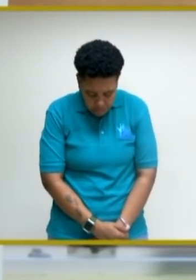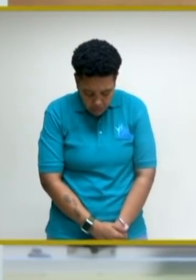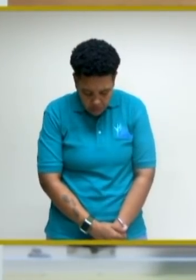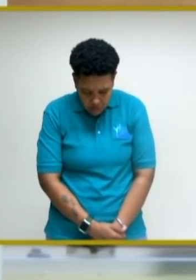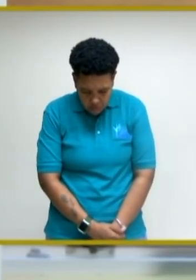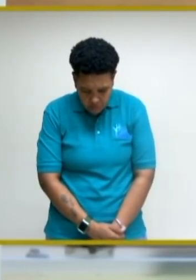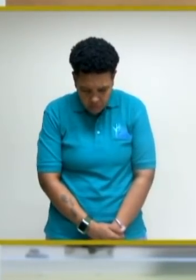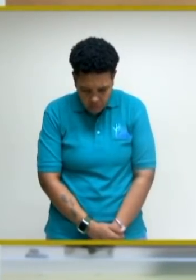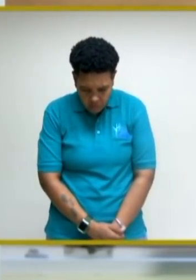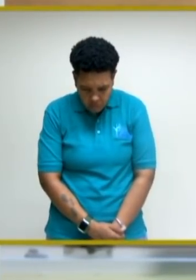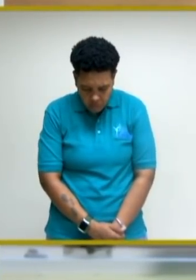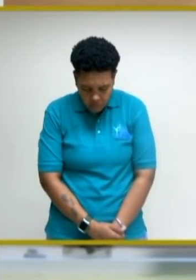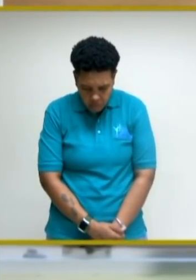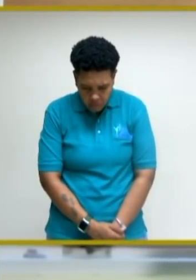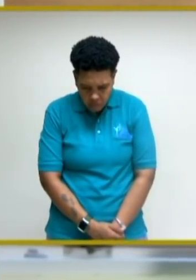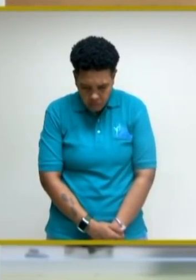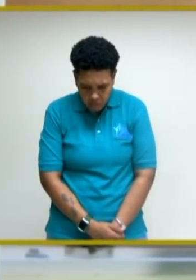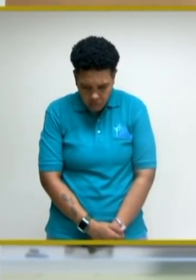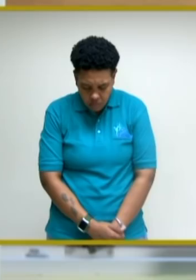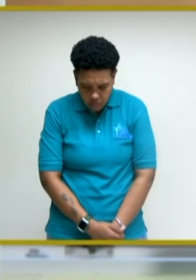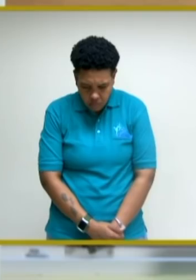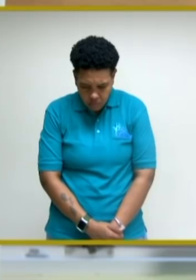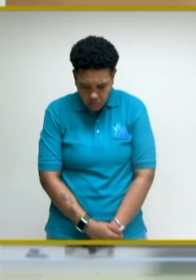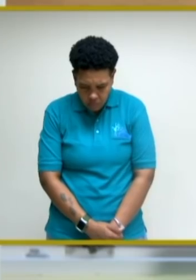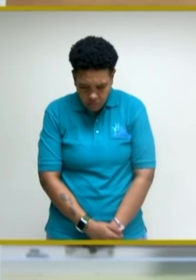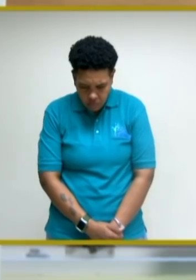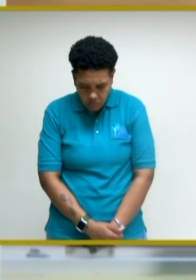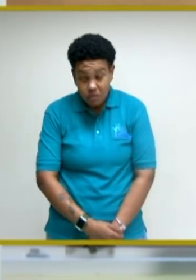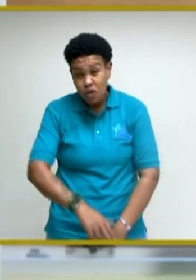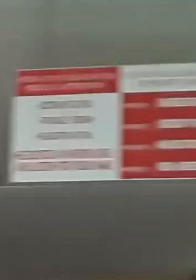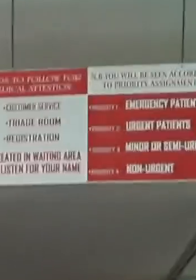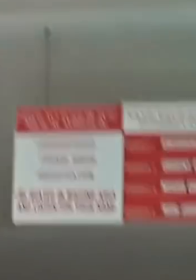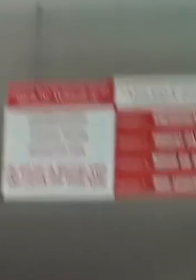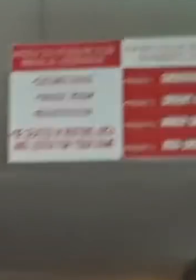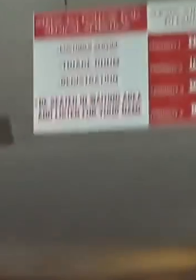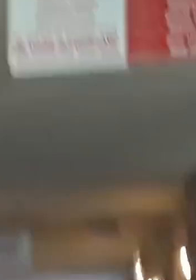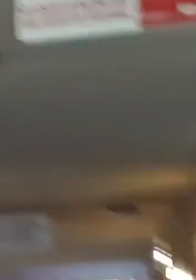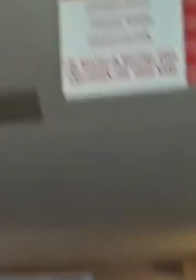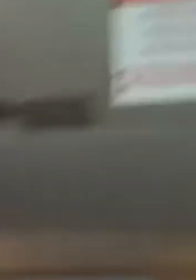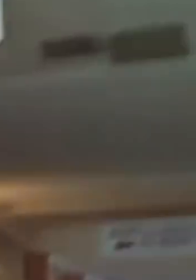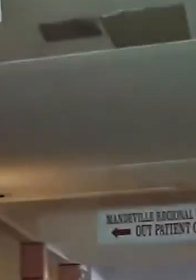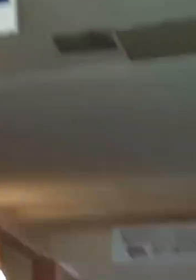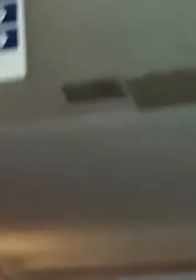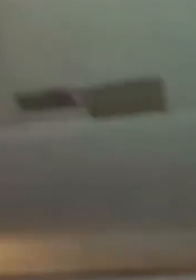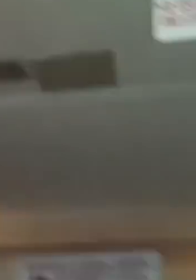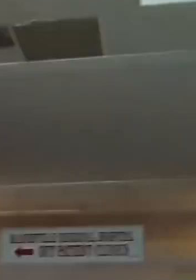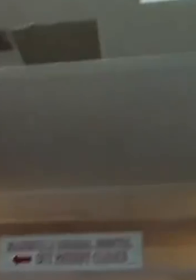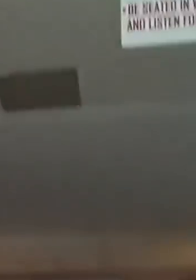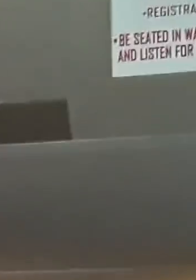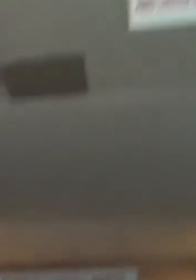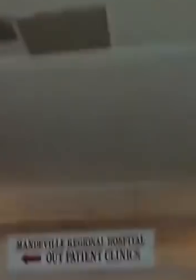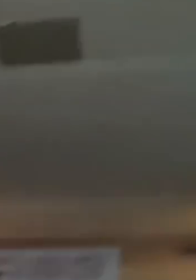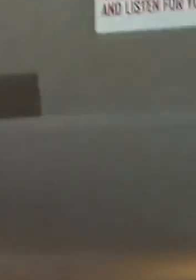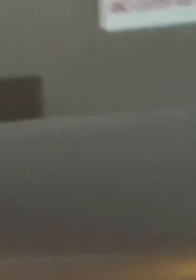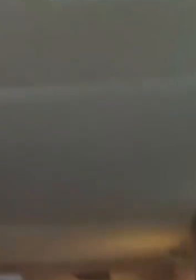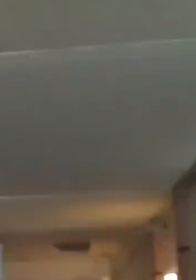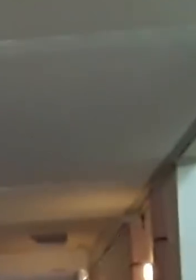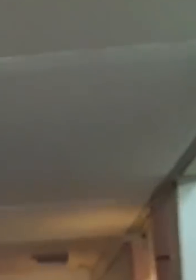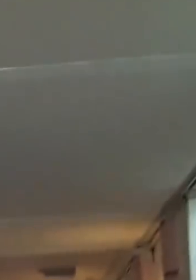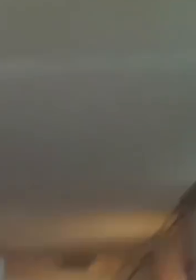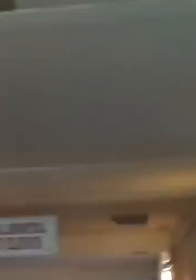the national positivity rate, which stands at some 10.8%. The parish now ranks 9th in overall deaths